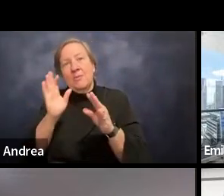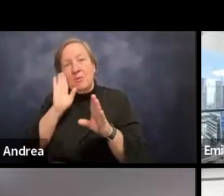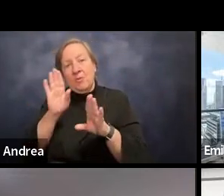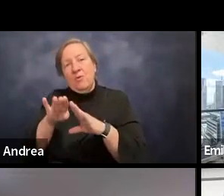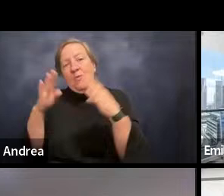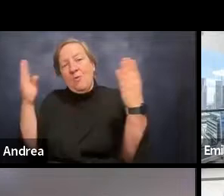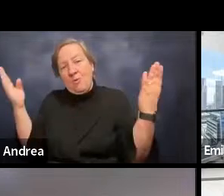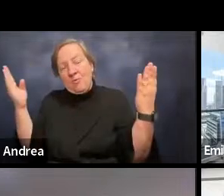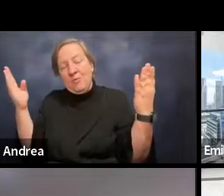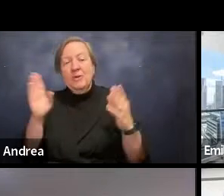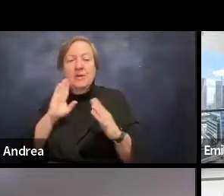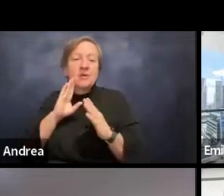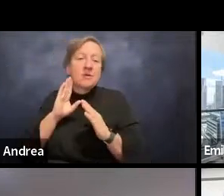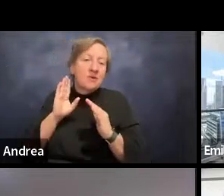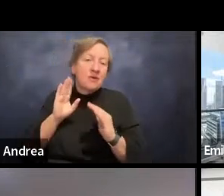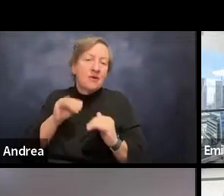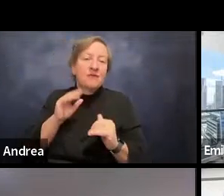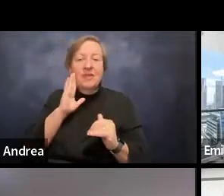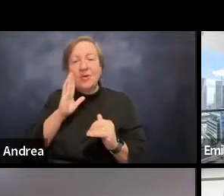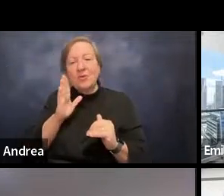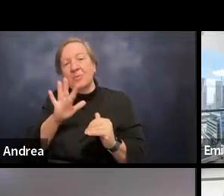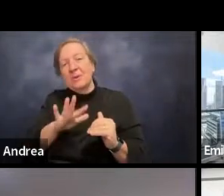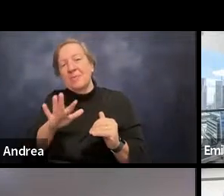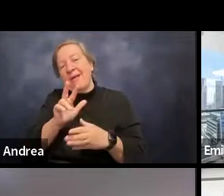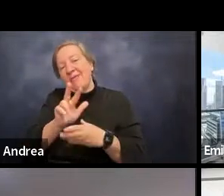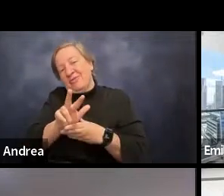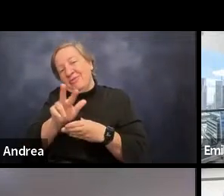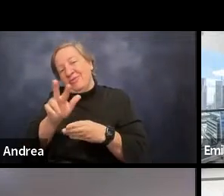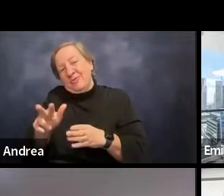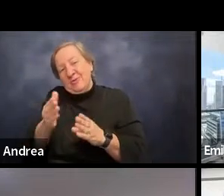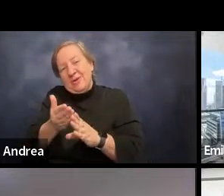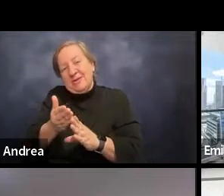So hopefully it'll be approximately a 3-week